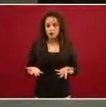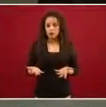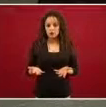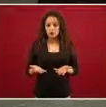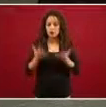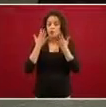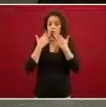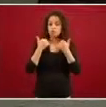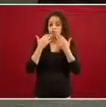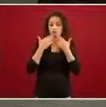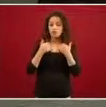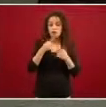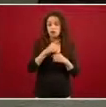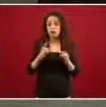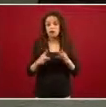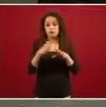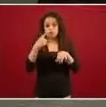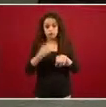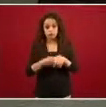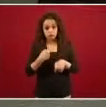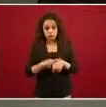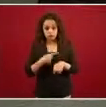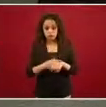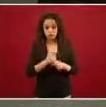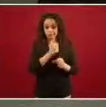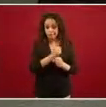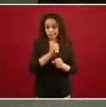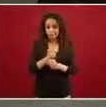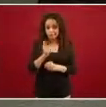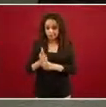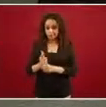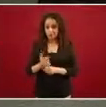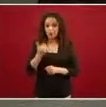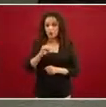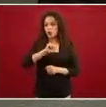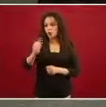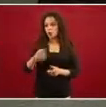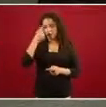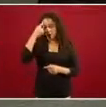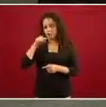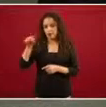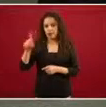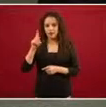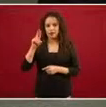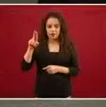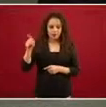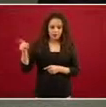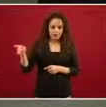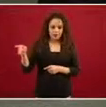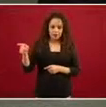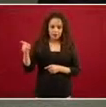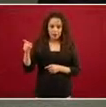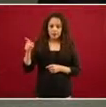of why there are no cases in some municipalities. And another question, I've